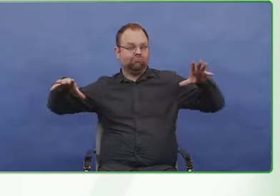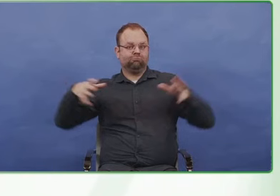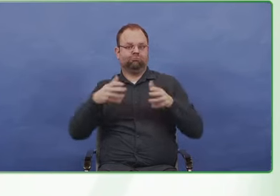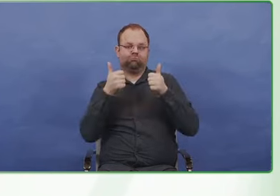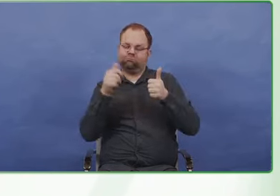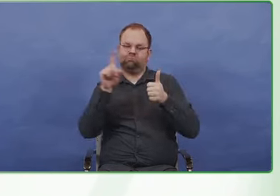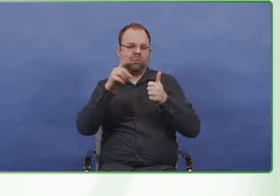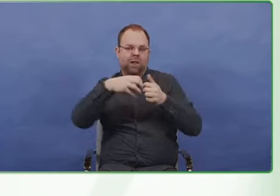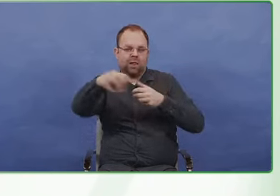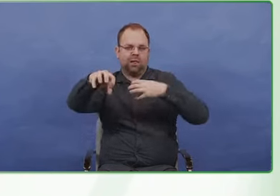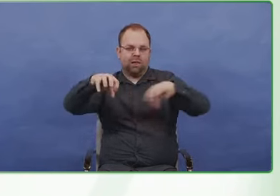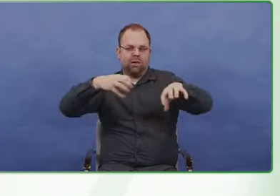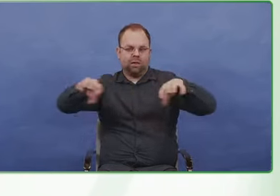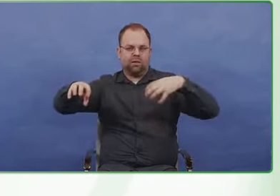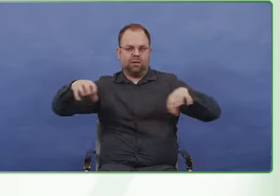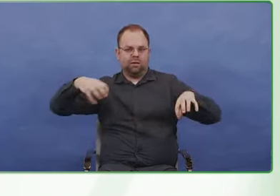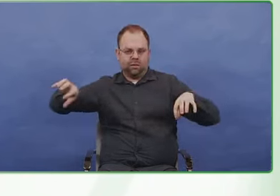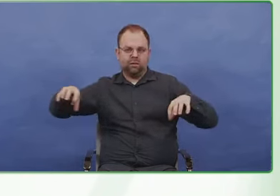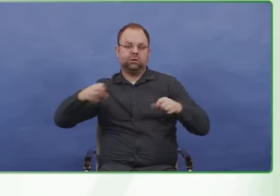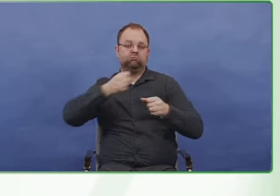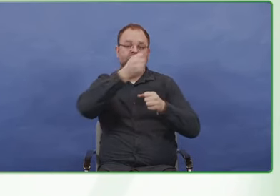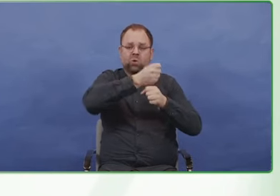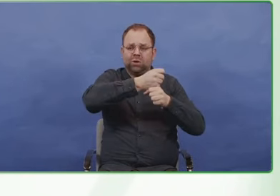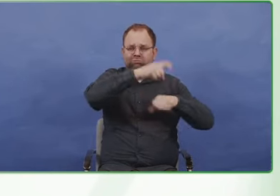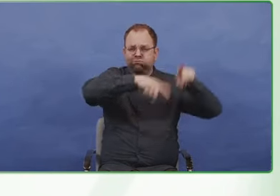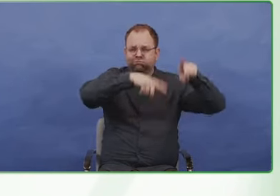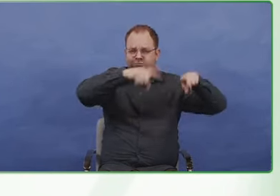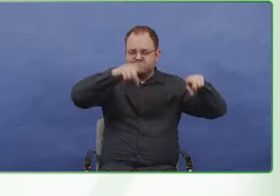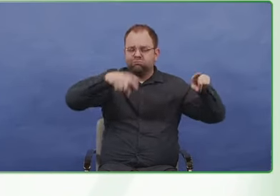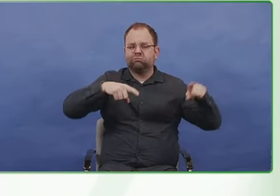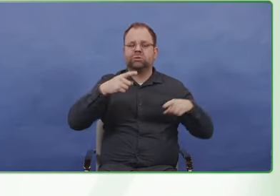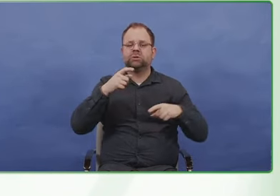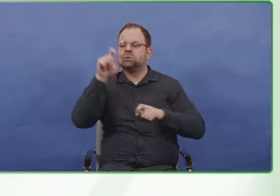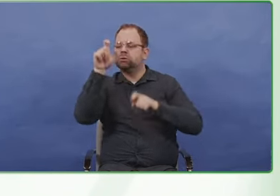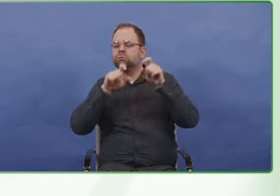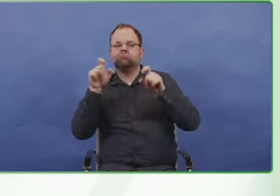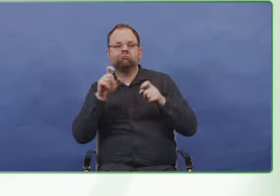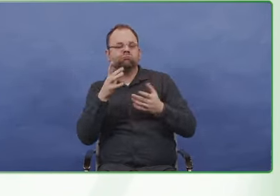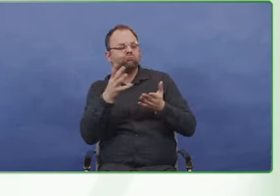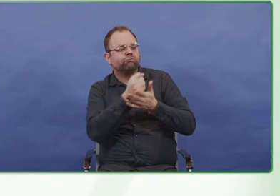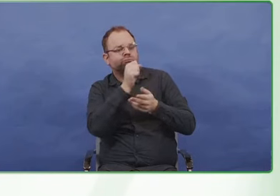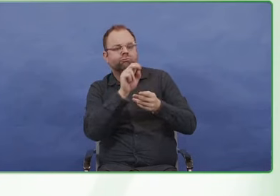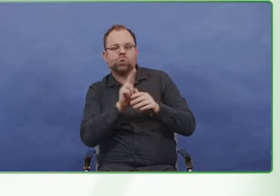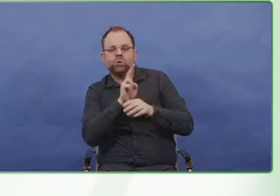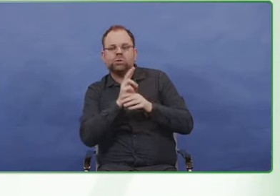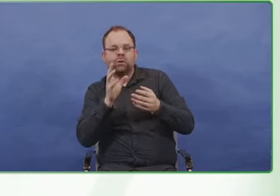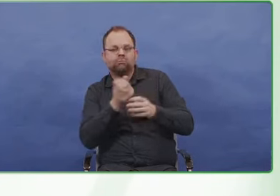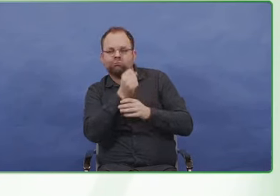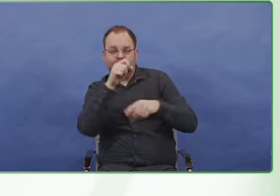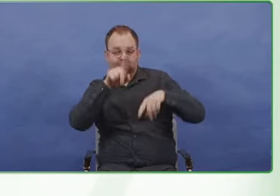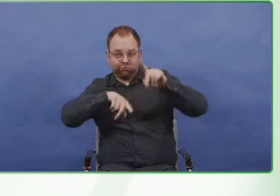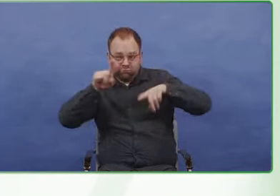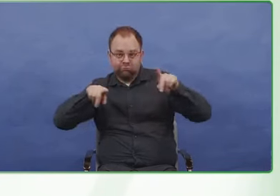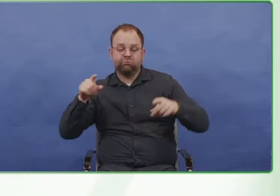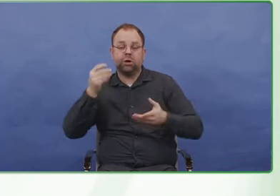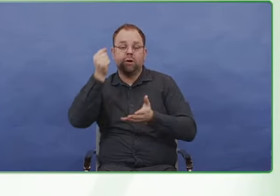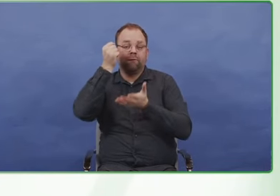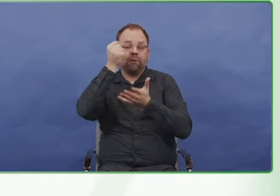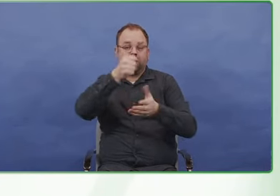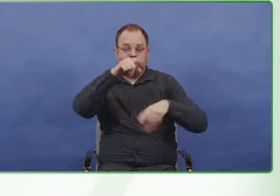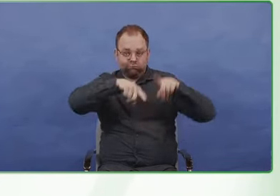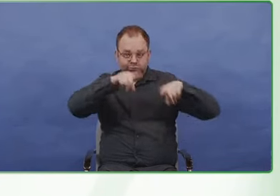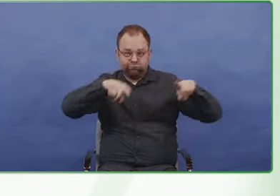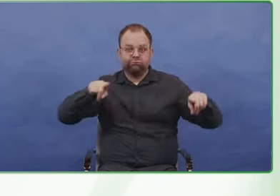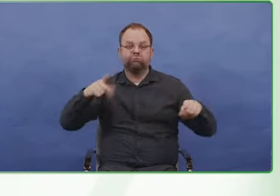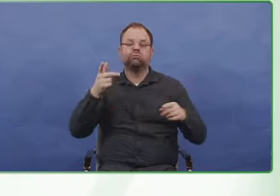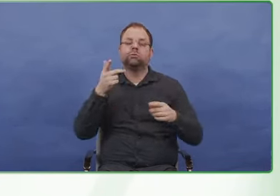to assistive technologies. Of course, at the developing nations is another challenge. Of course, within